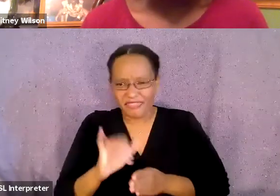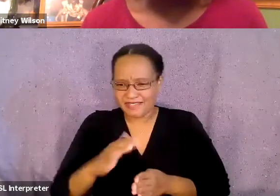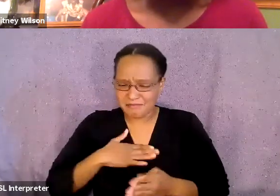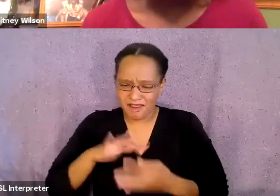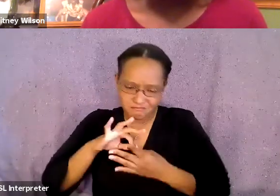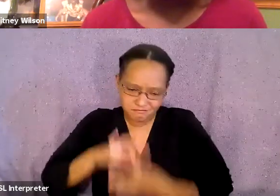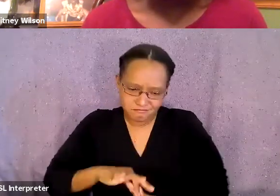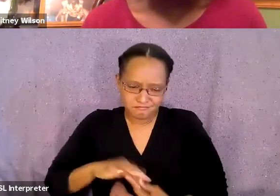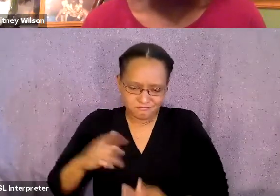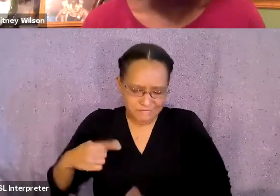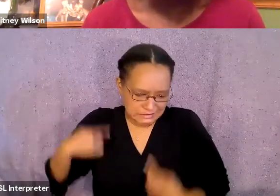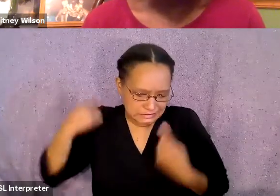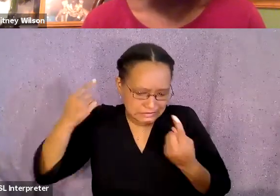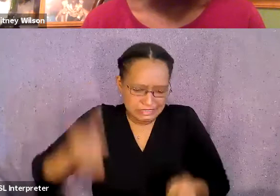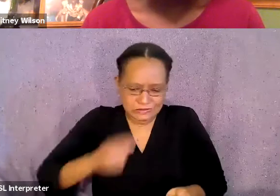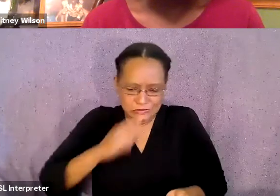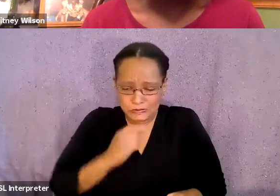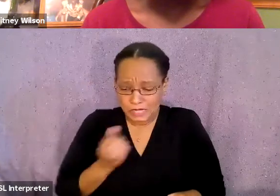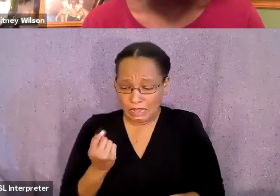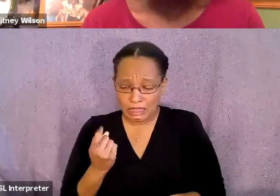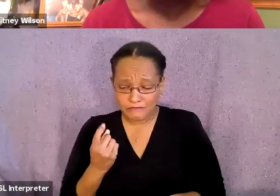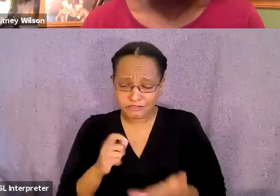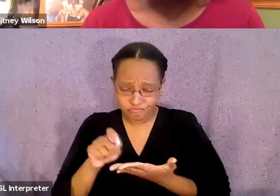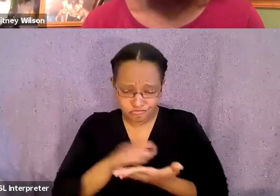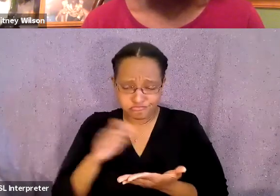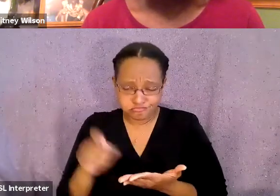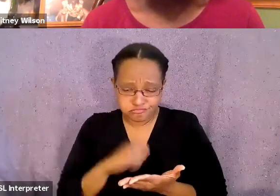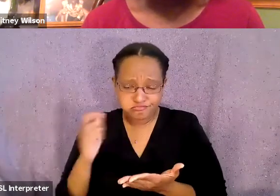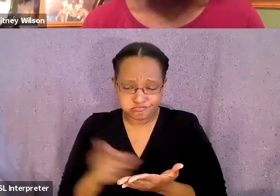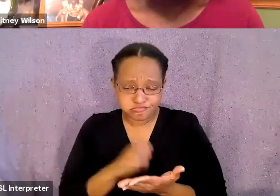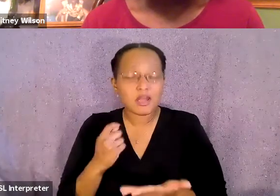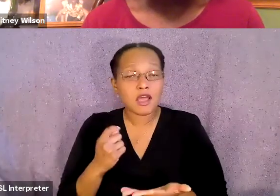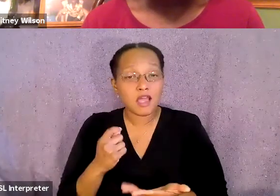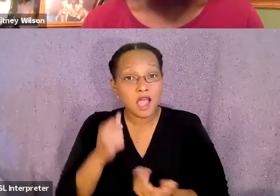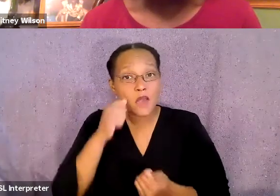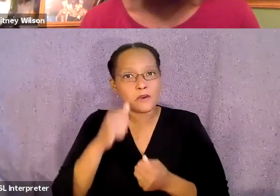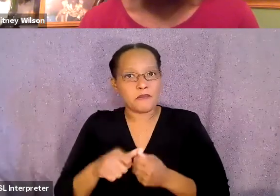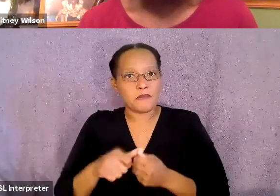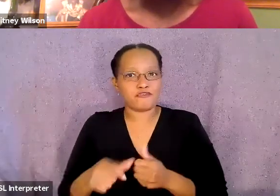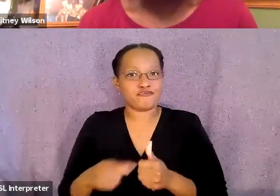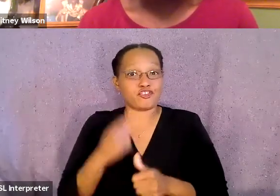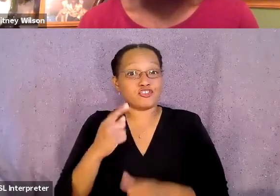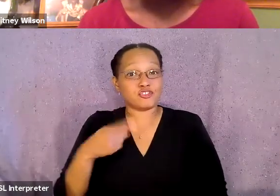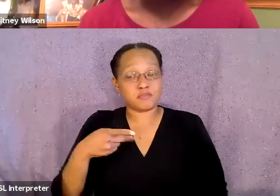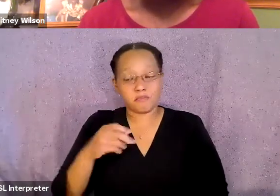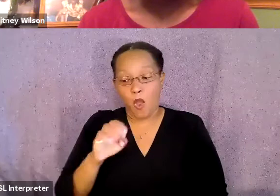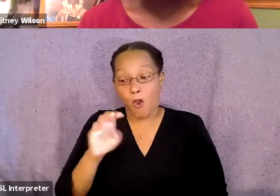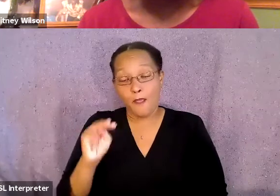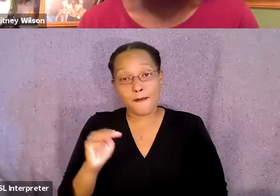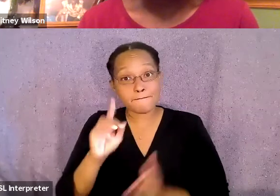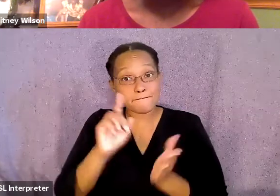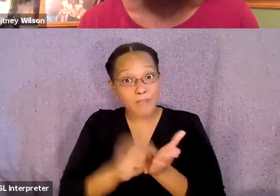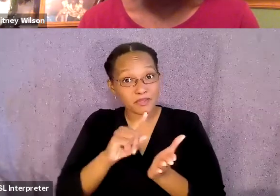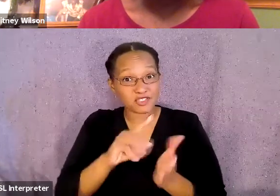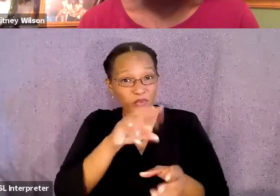writing probably since I was 11, seriously. Like first had a poems published in like a children's anthology. So since I was